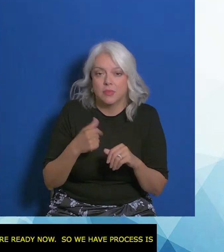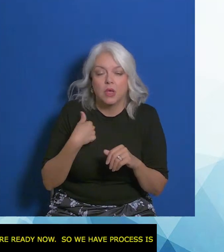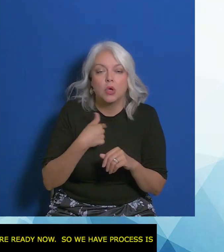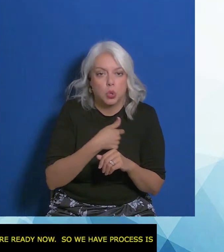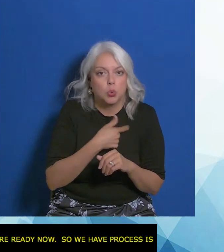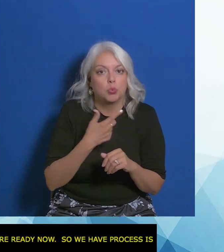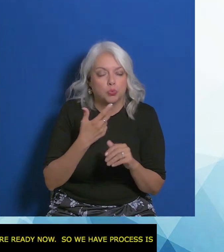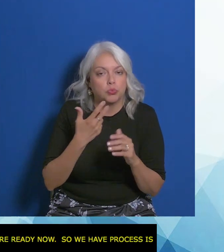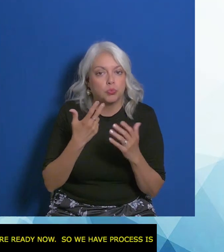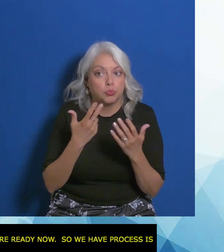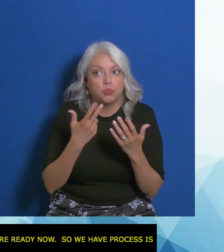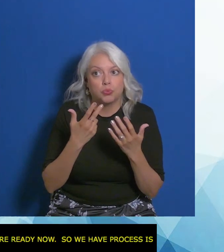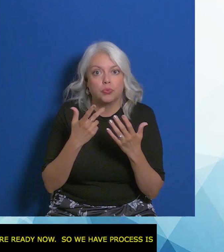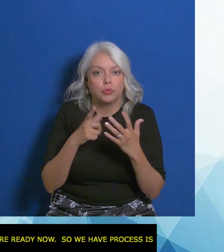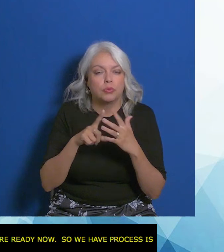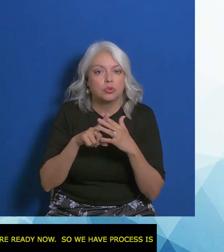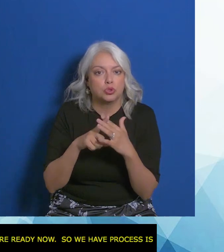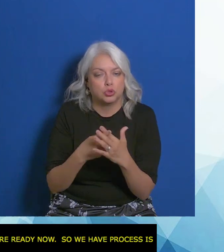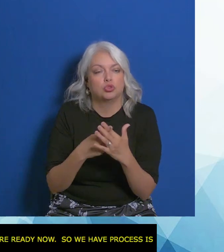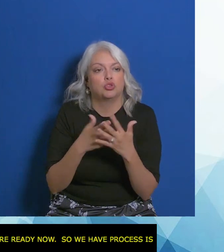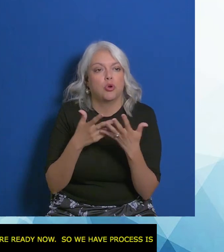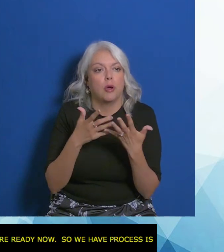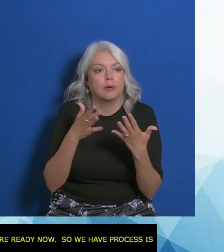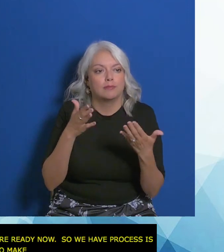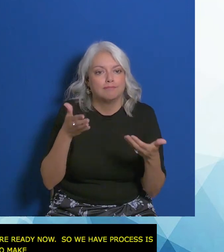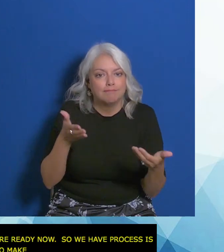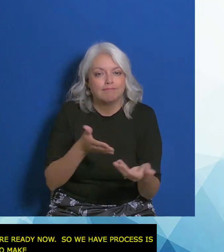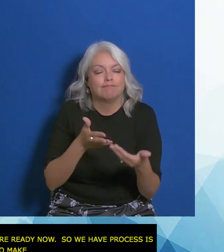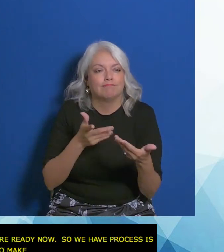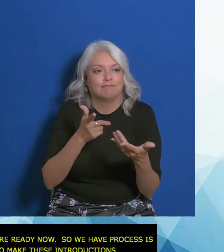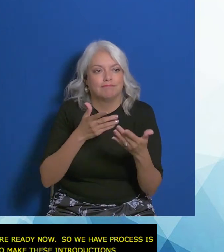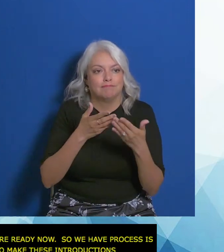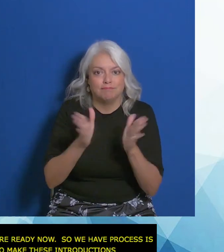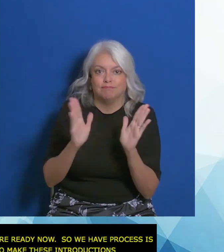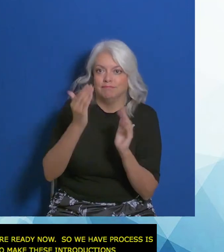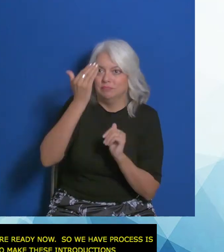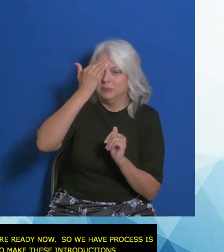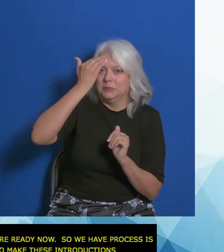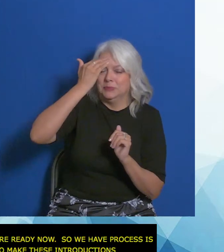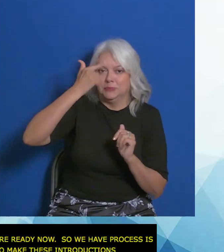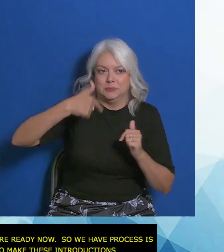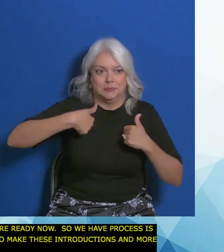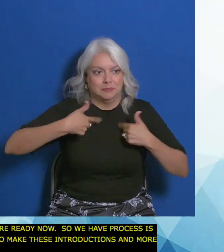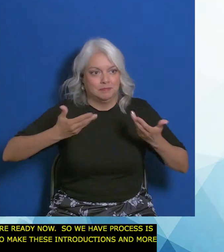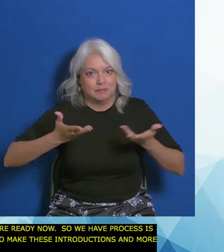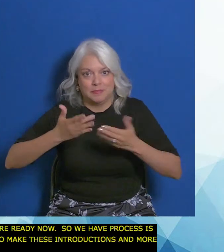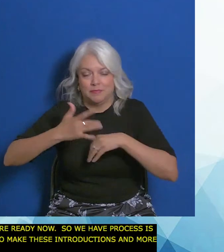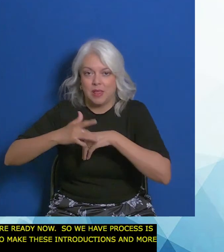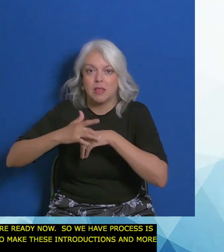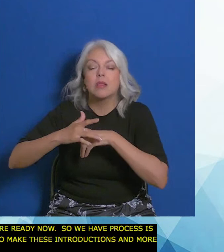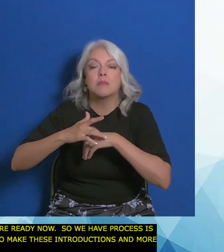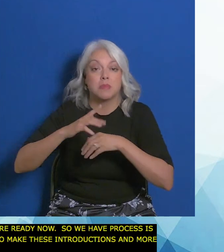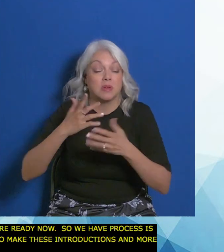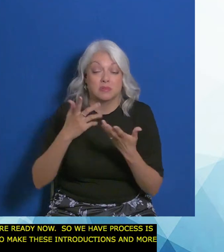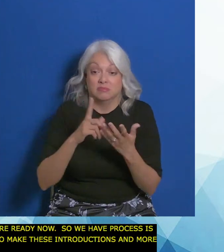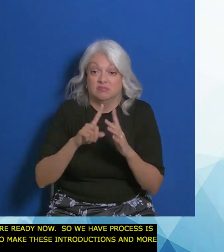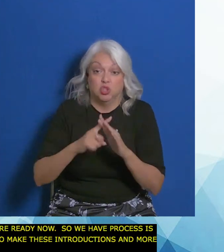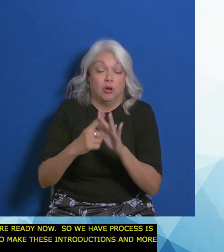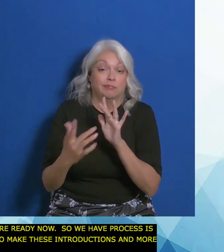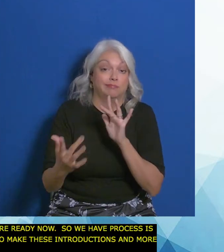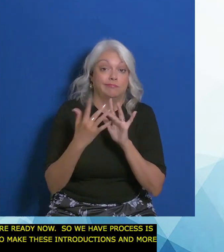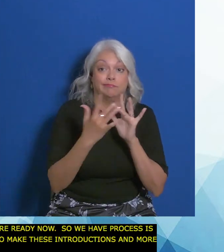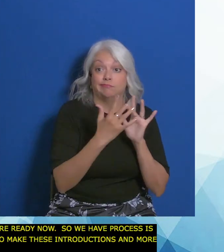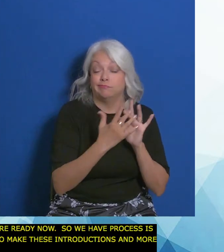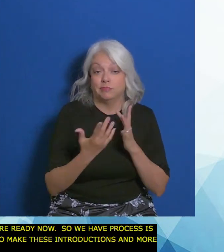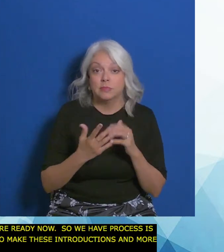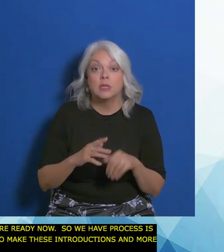begin to make these introductions and more public introductions, we can open the program immediately. In terms